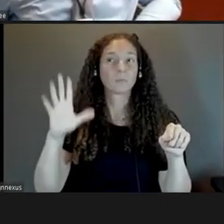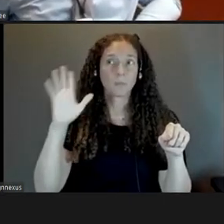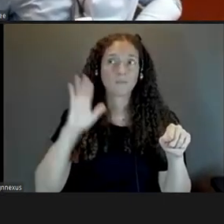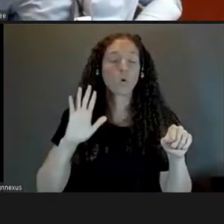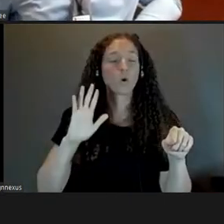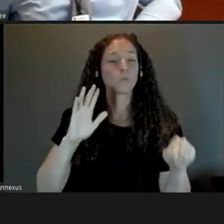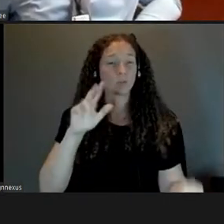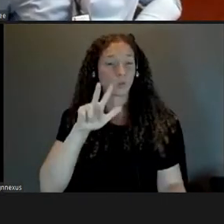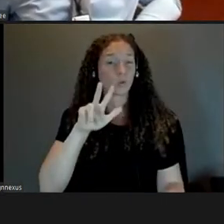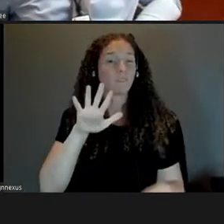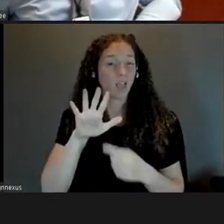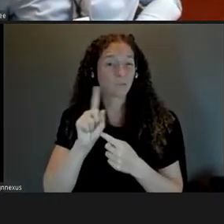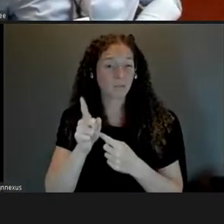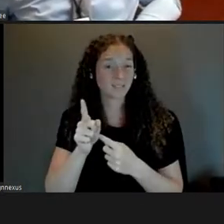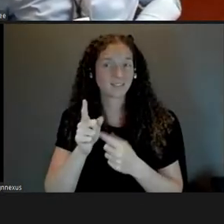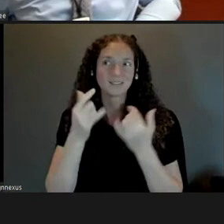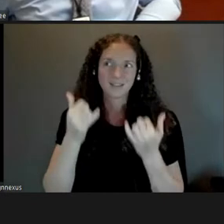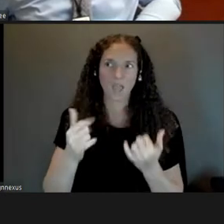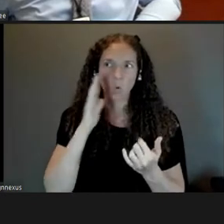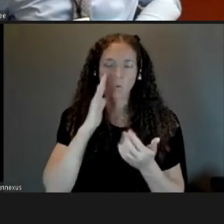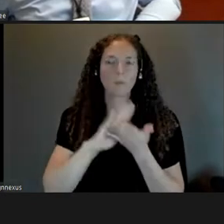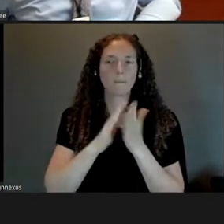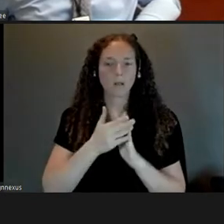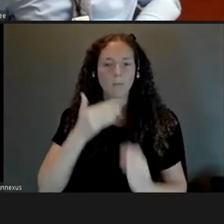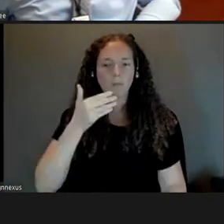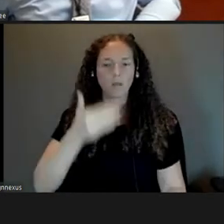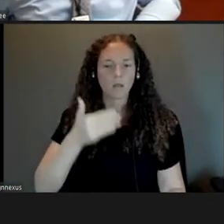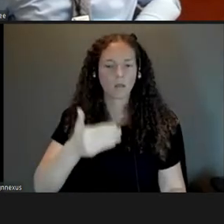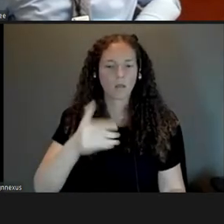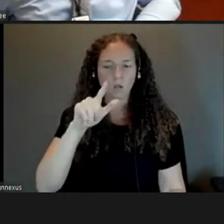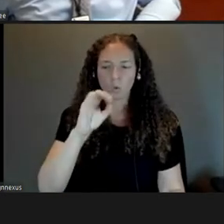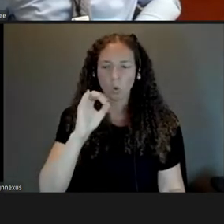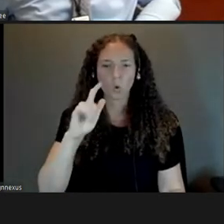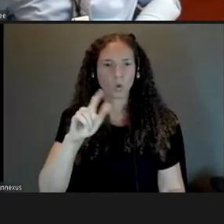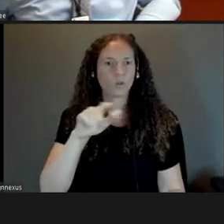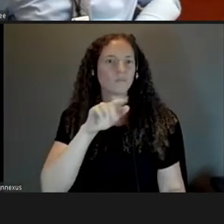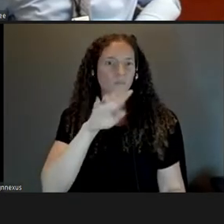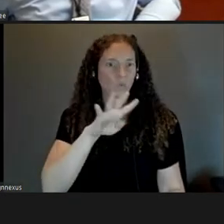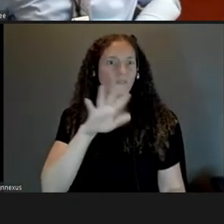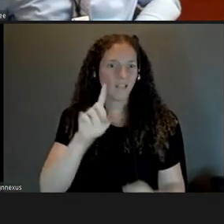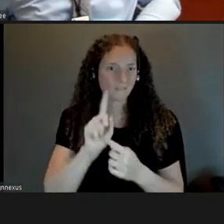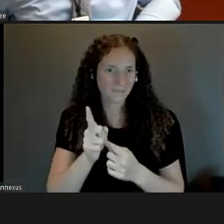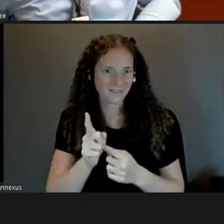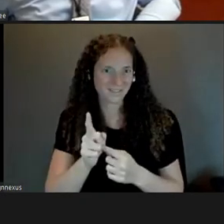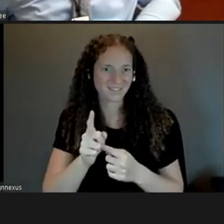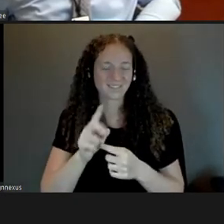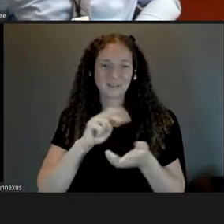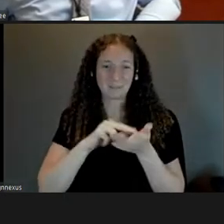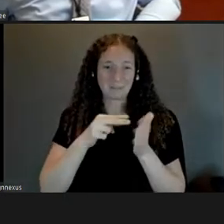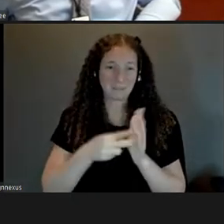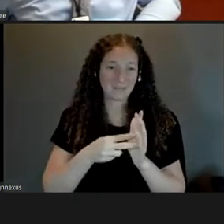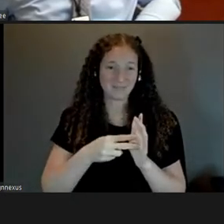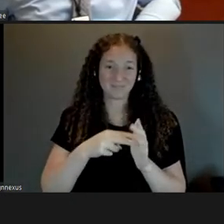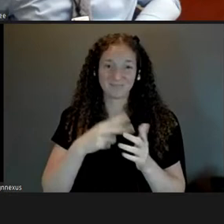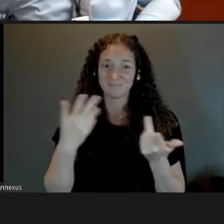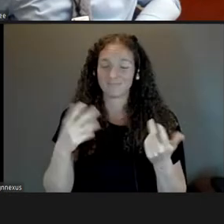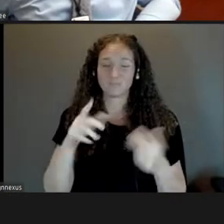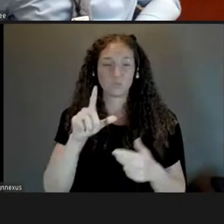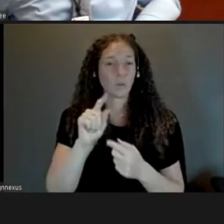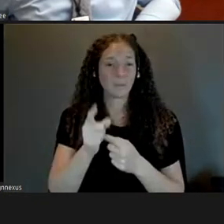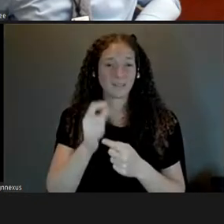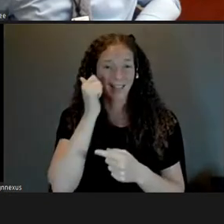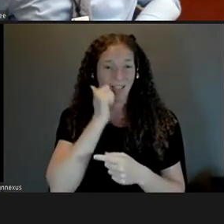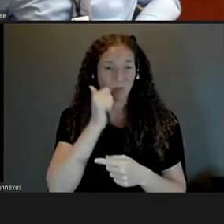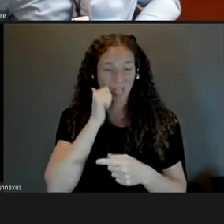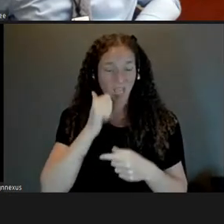local train that takes 45 minutes. That's 10 minutes each way, 20 minutes a day on, let's not forget, people then